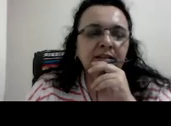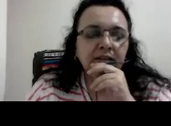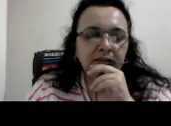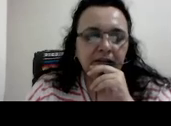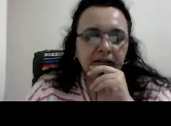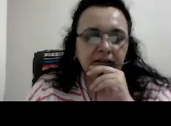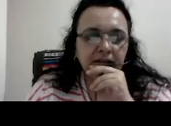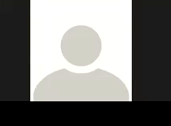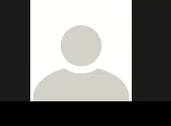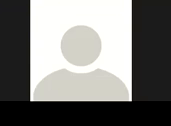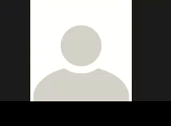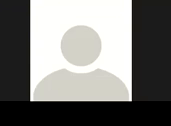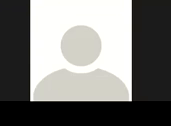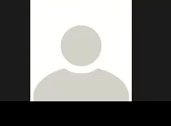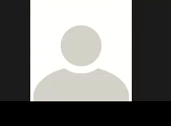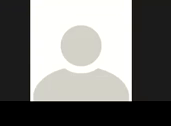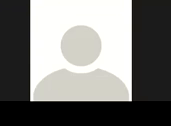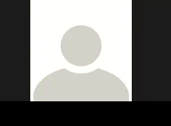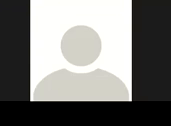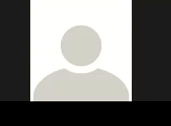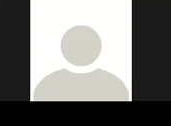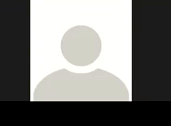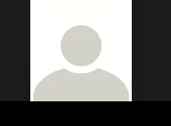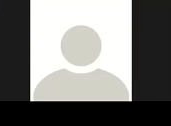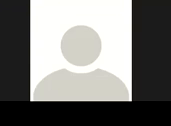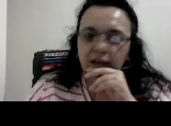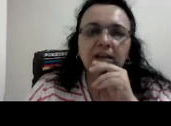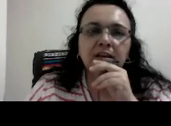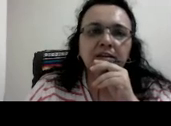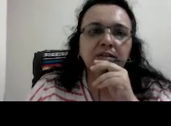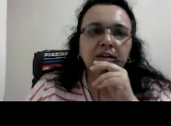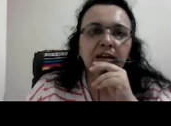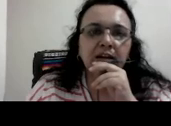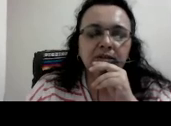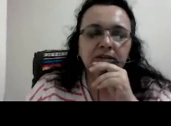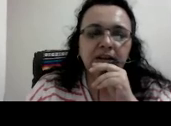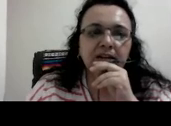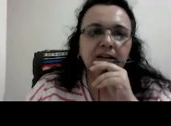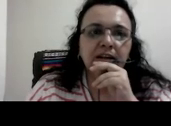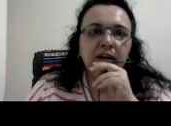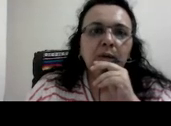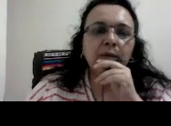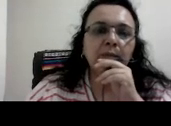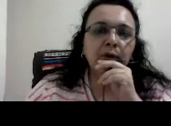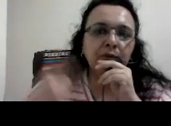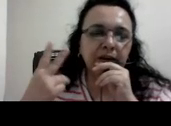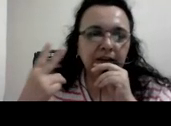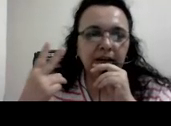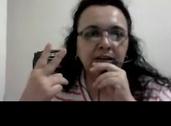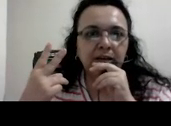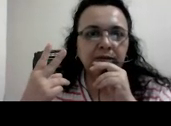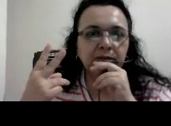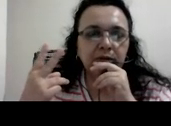is. Yeah. Yeah. It's, sí, sí, it's pero it's okay. It's okay. All I'll right. Say okay. It. When both